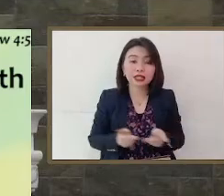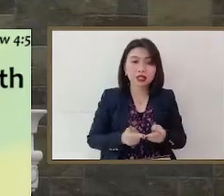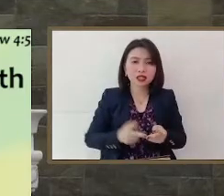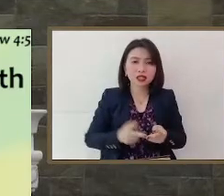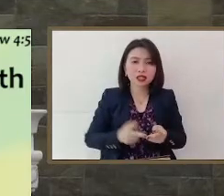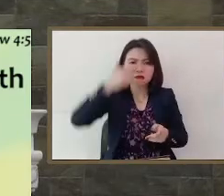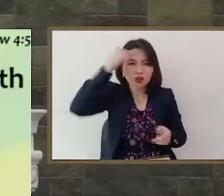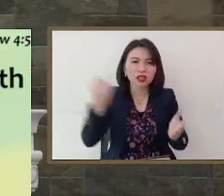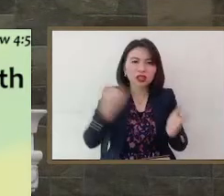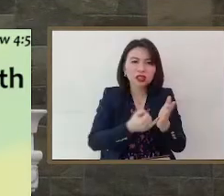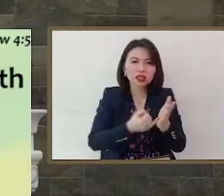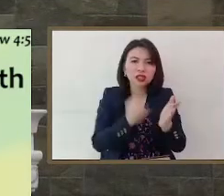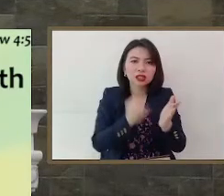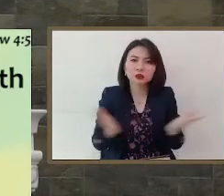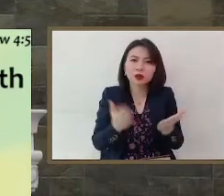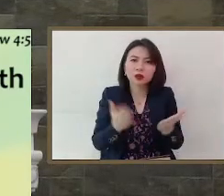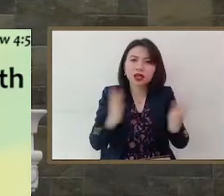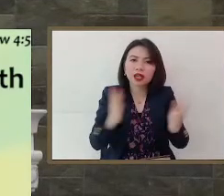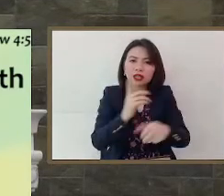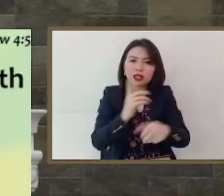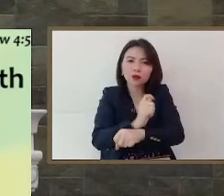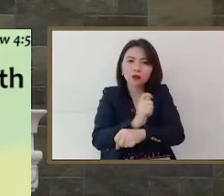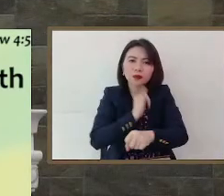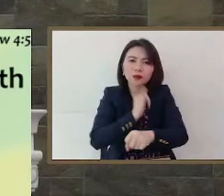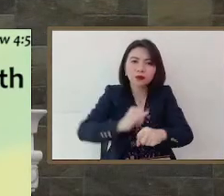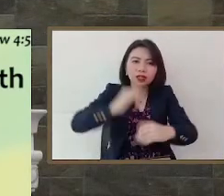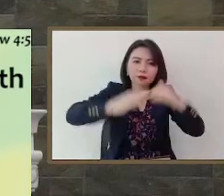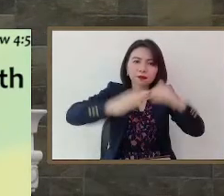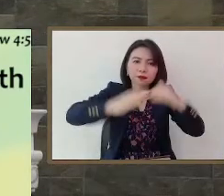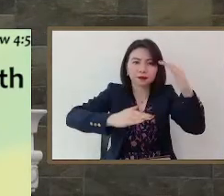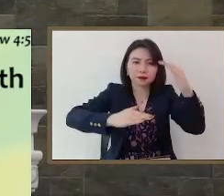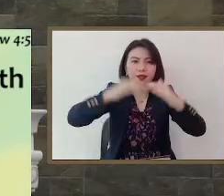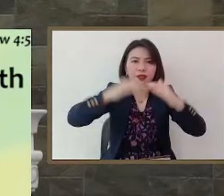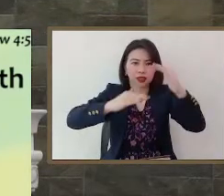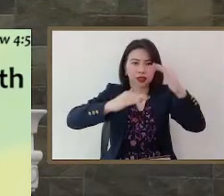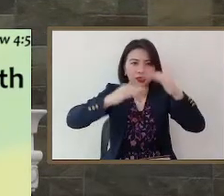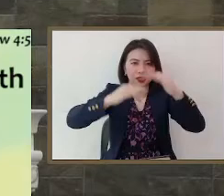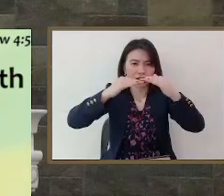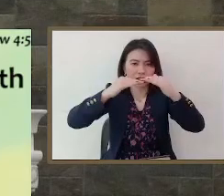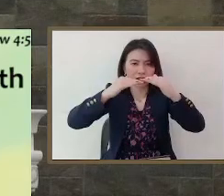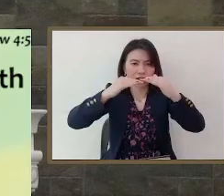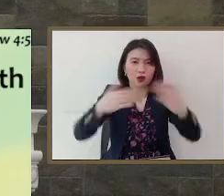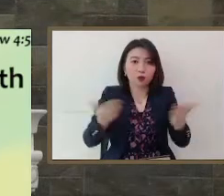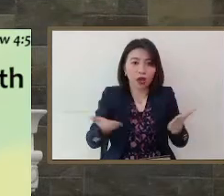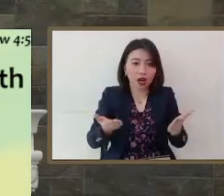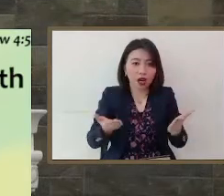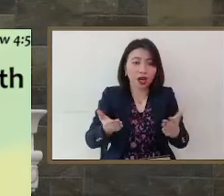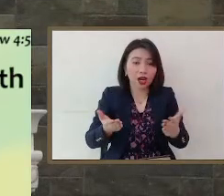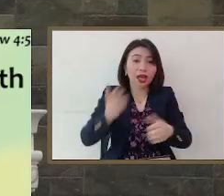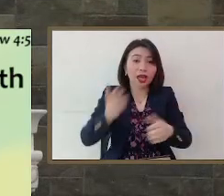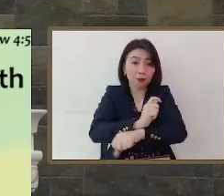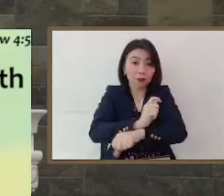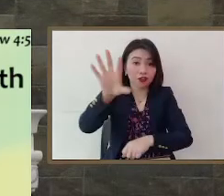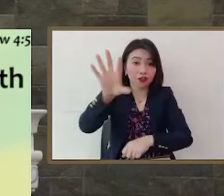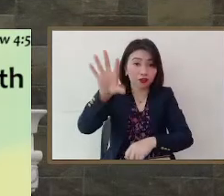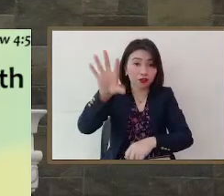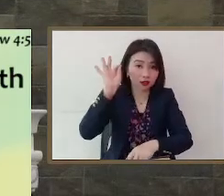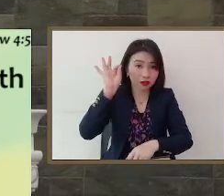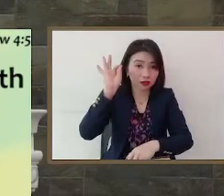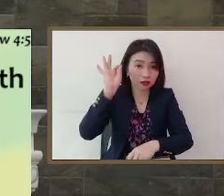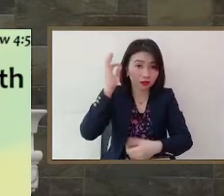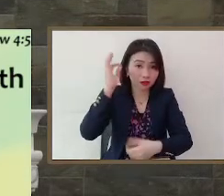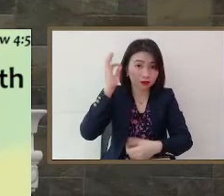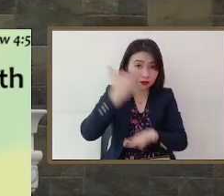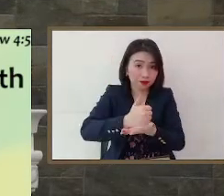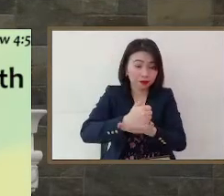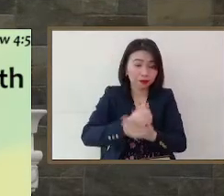is where the temple is situated. Alright? Now, I hope you're following me para maging maliwanag po